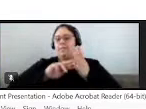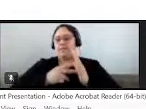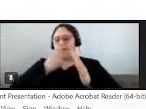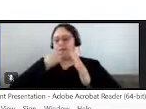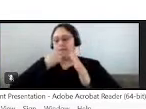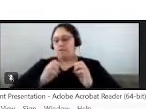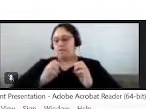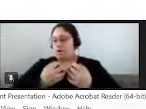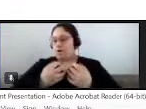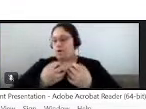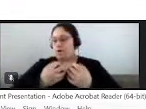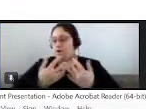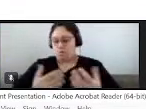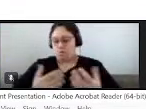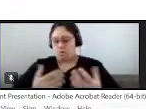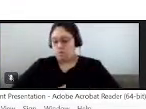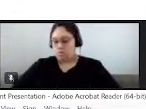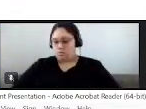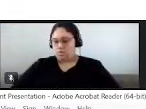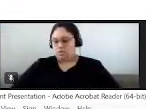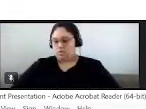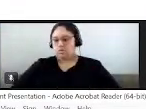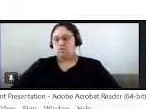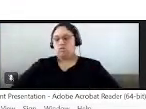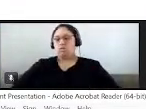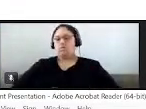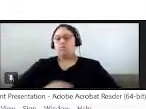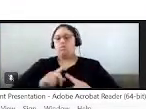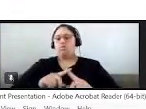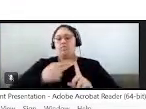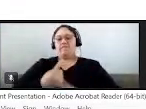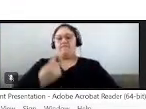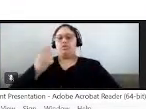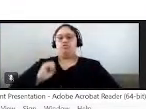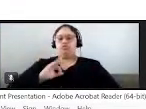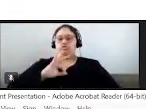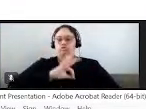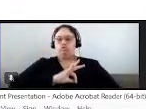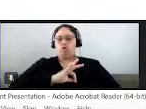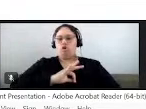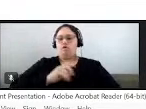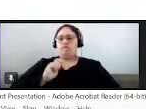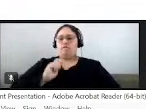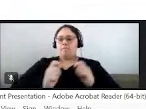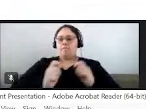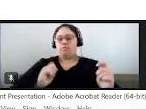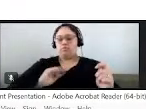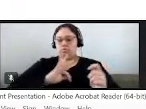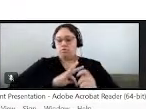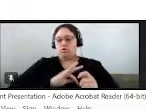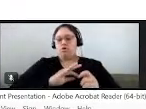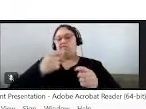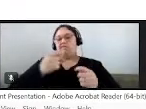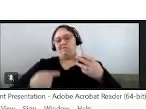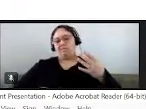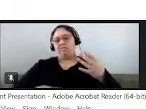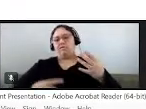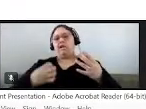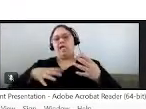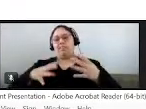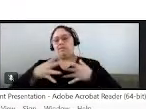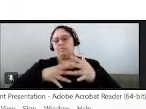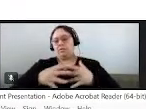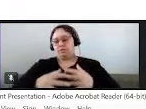for, as opposed to the first one where staff compensation of employees come from and every other